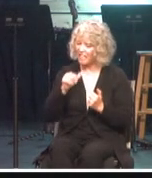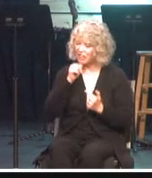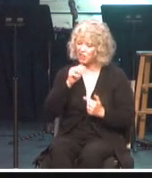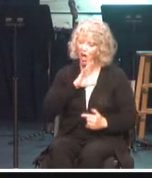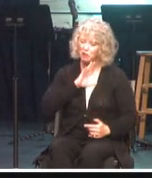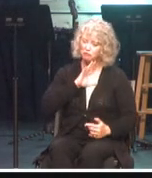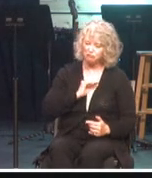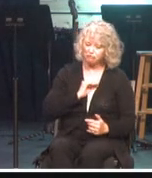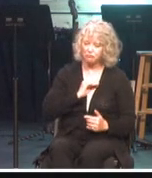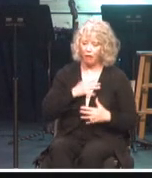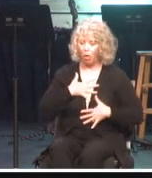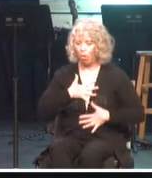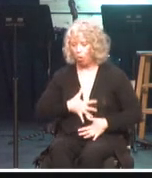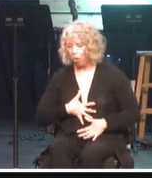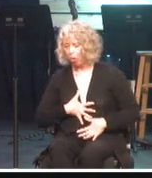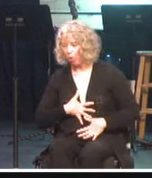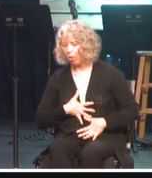down,